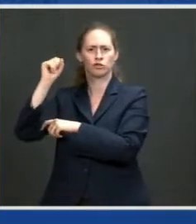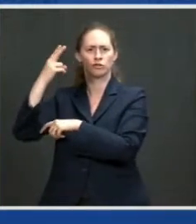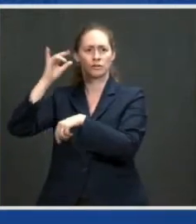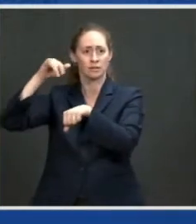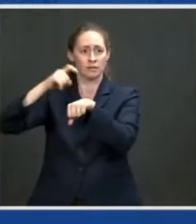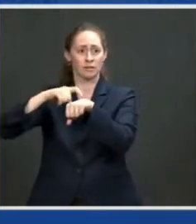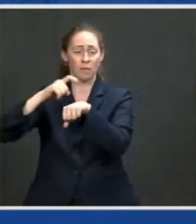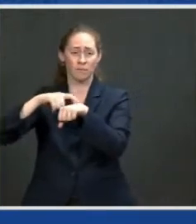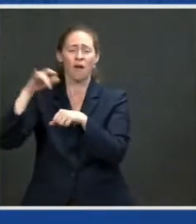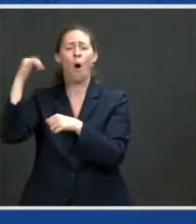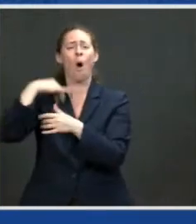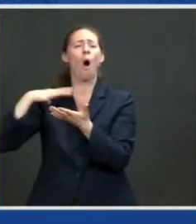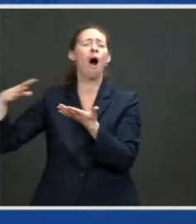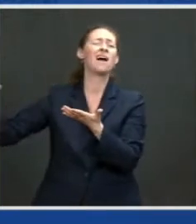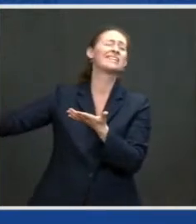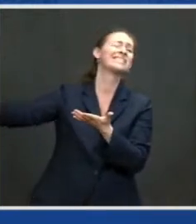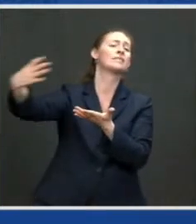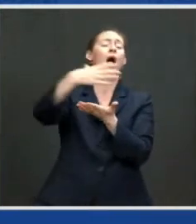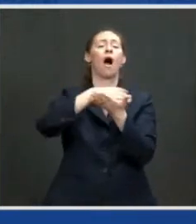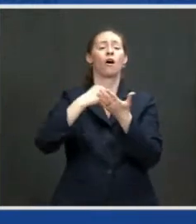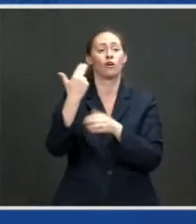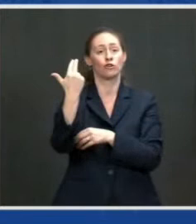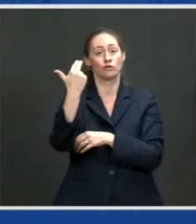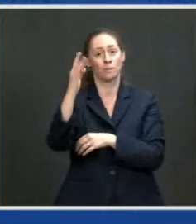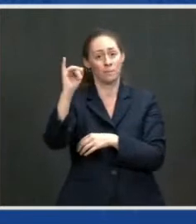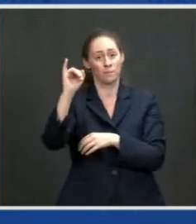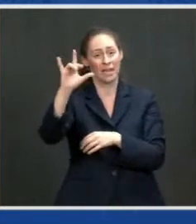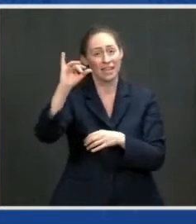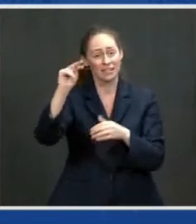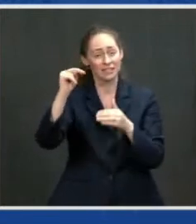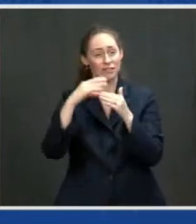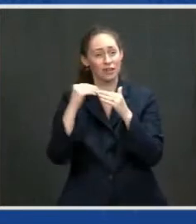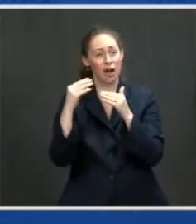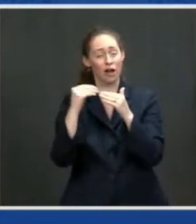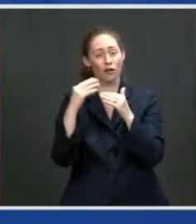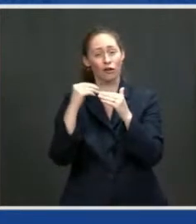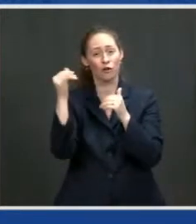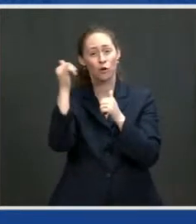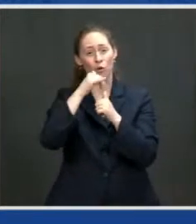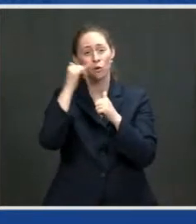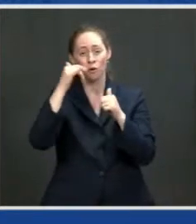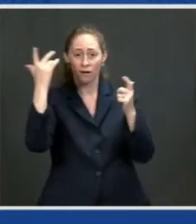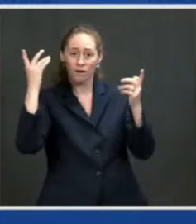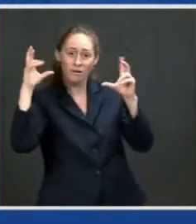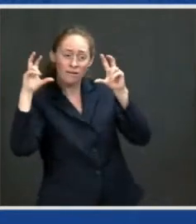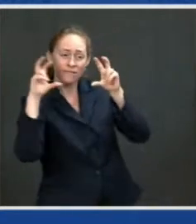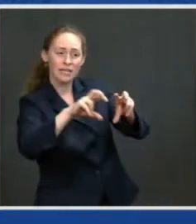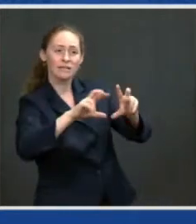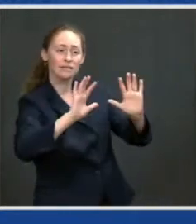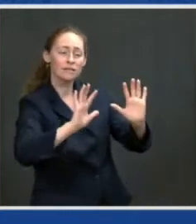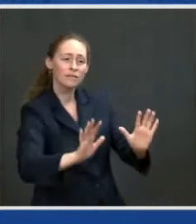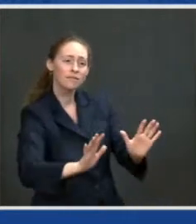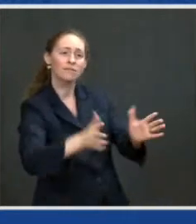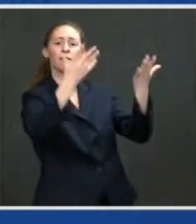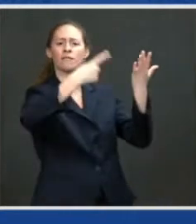$13 billion per year, allowing every student in America to go to community college for free.